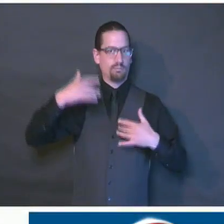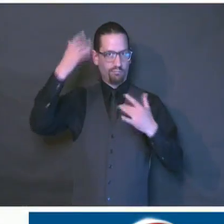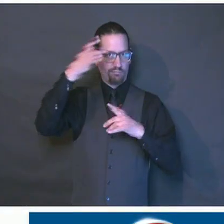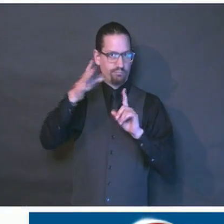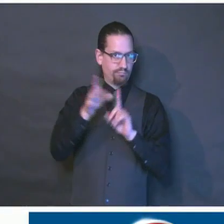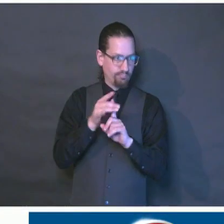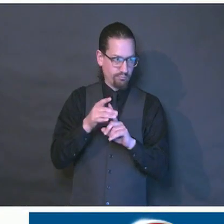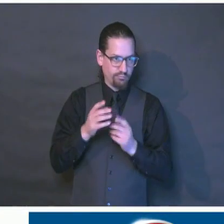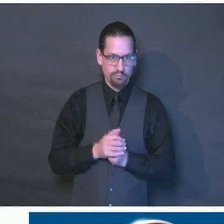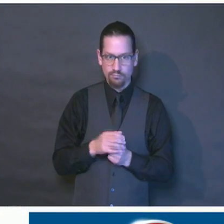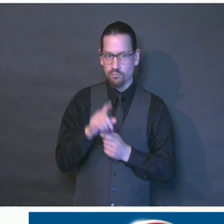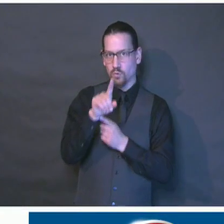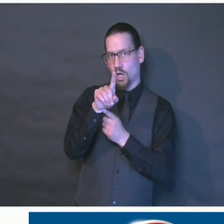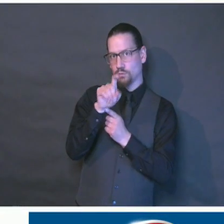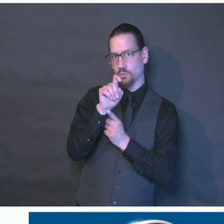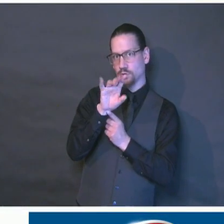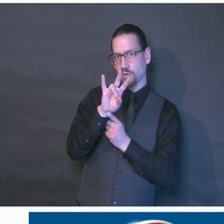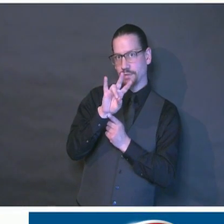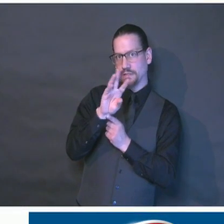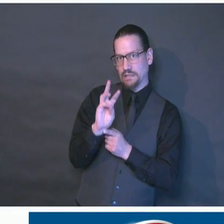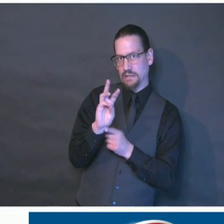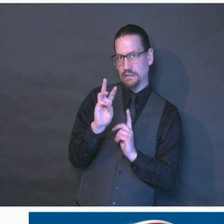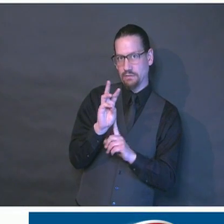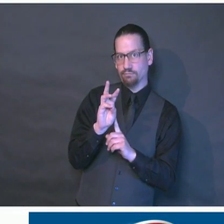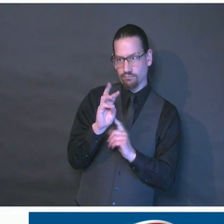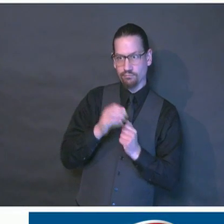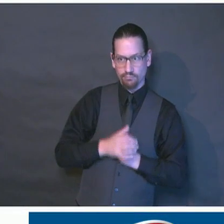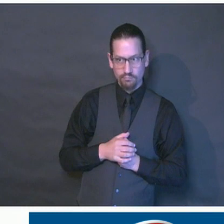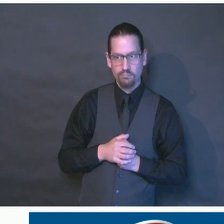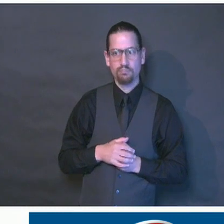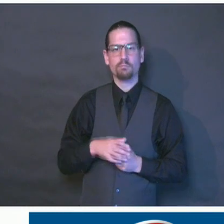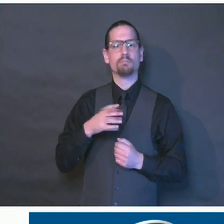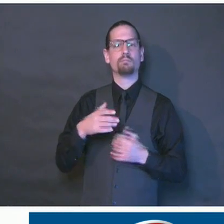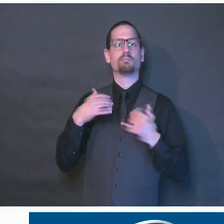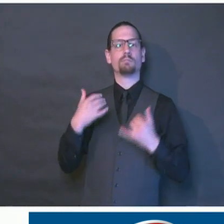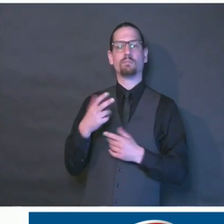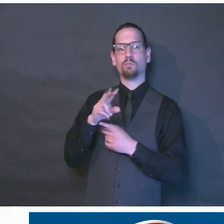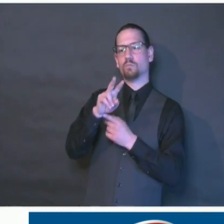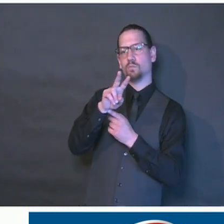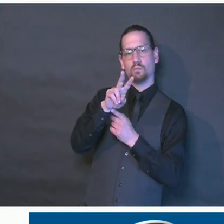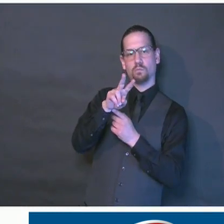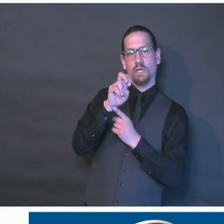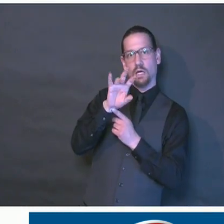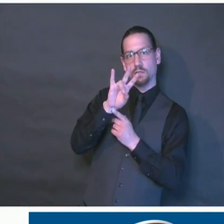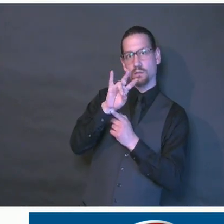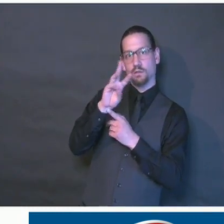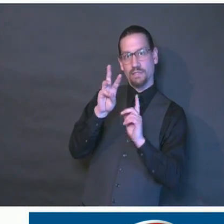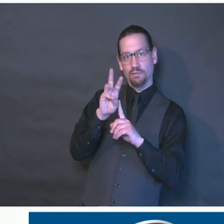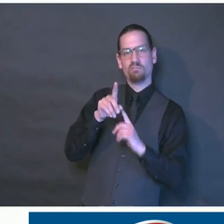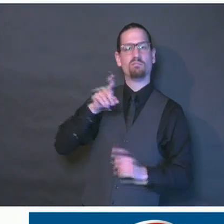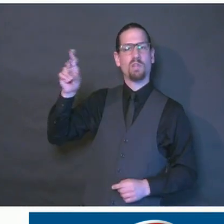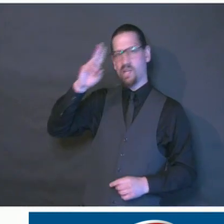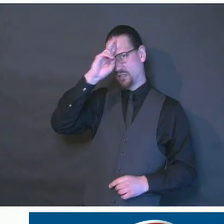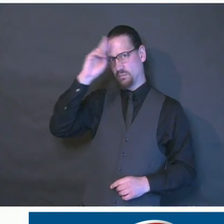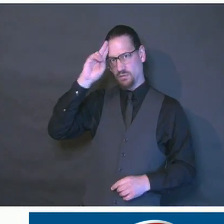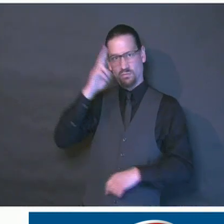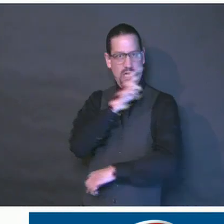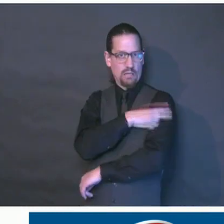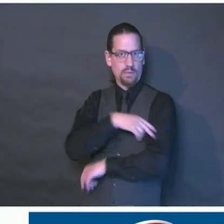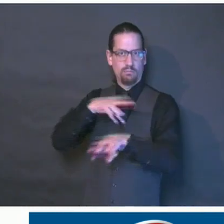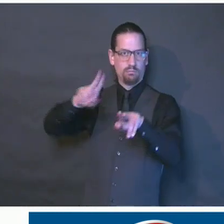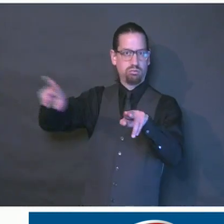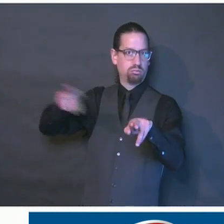report. There are 276 people currently hospitalized. Of those people,